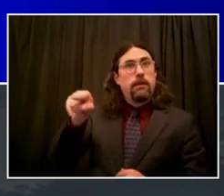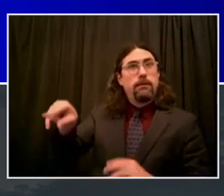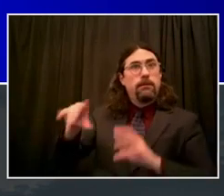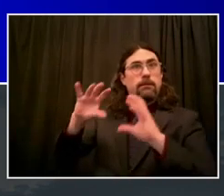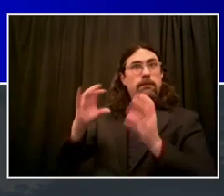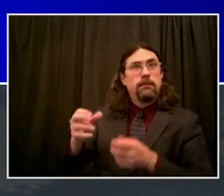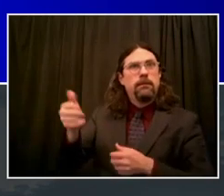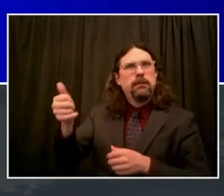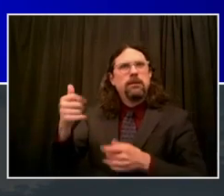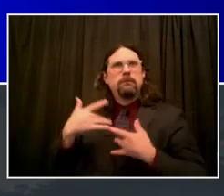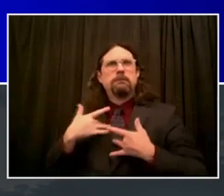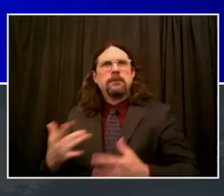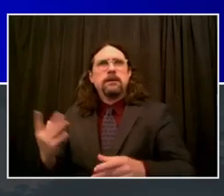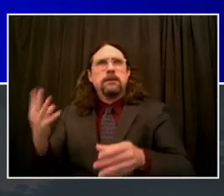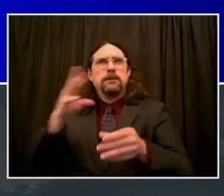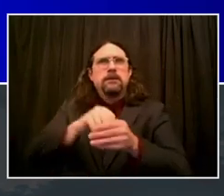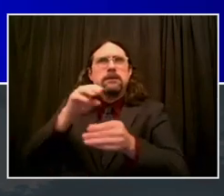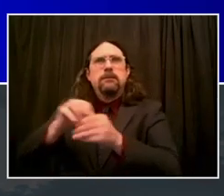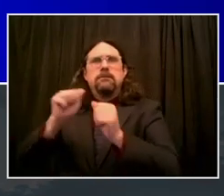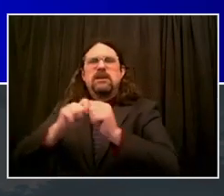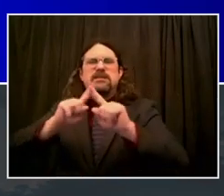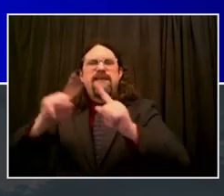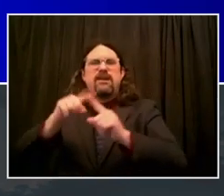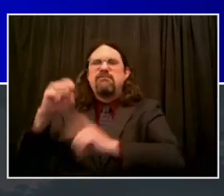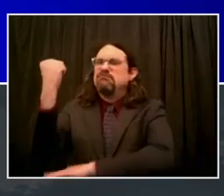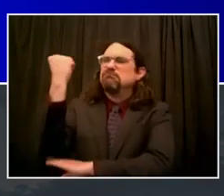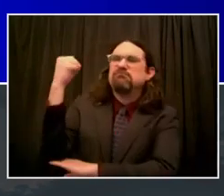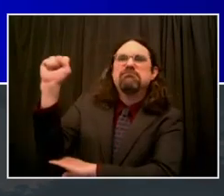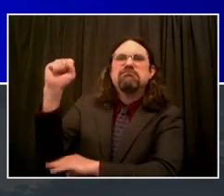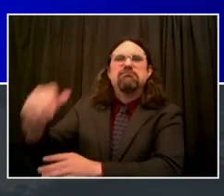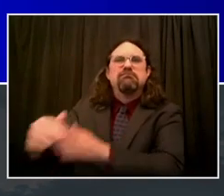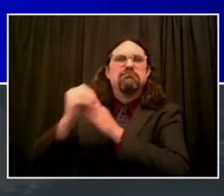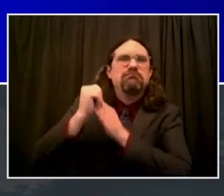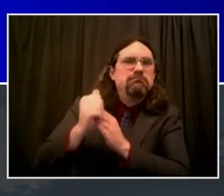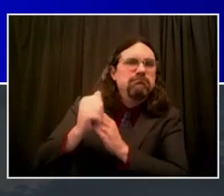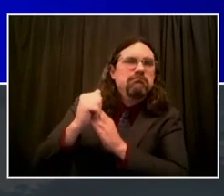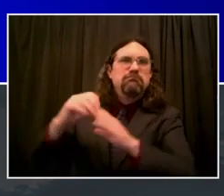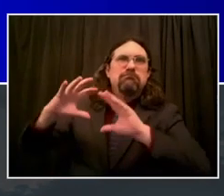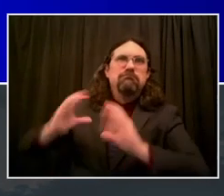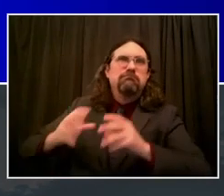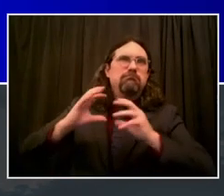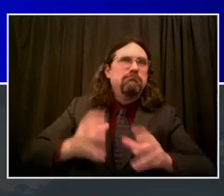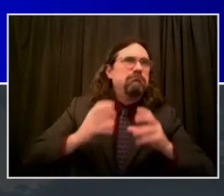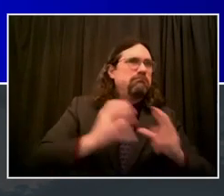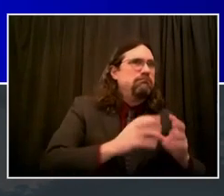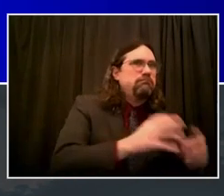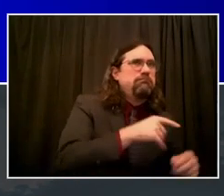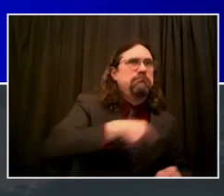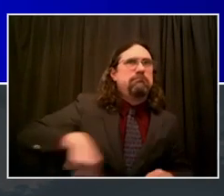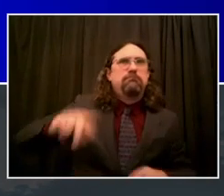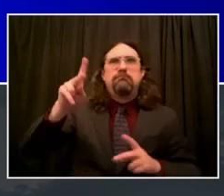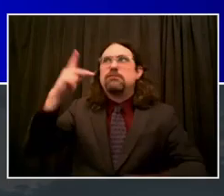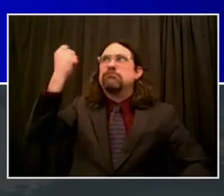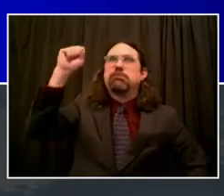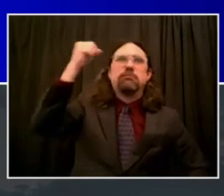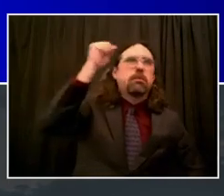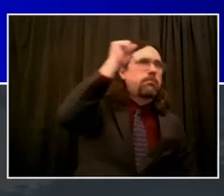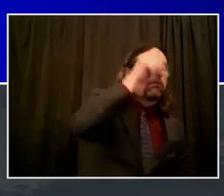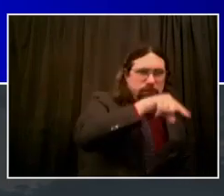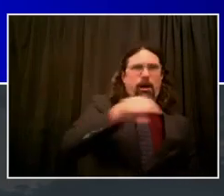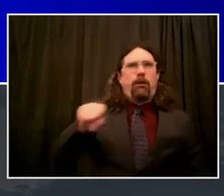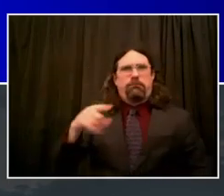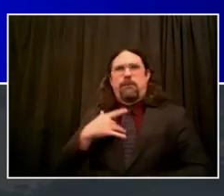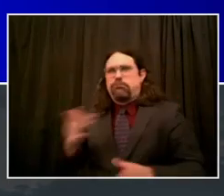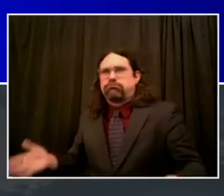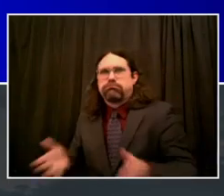reach communities that are of and by and for the communities they serve. They're going to give us a great assist here in putting out a